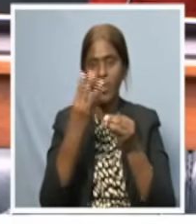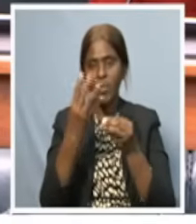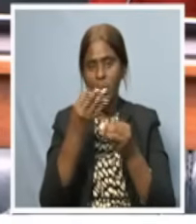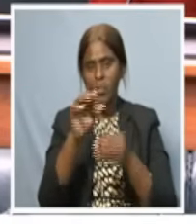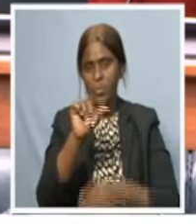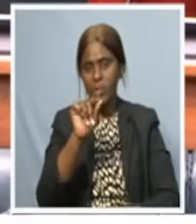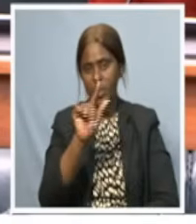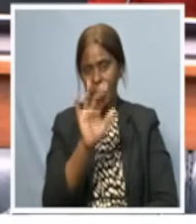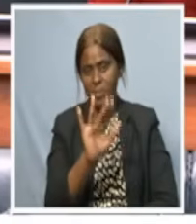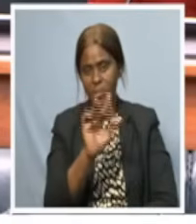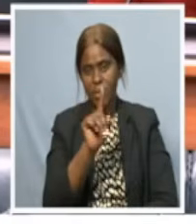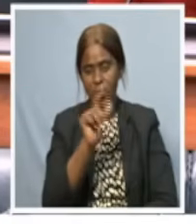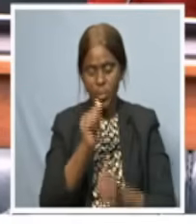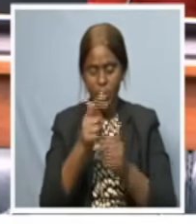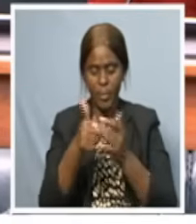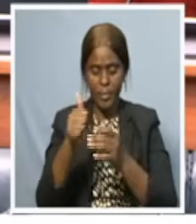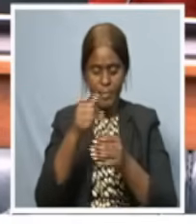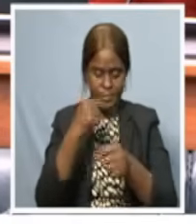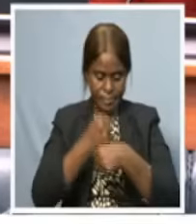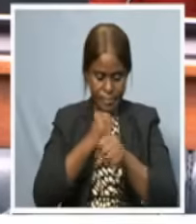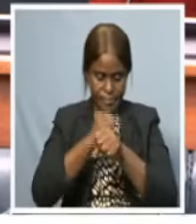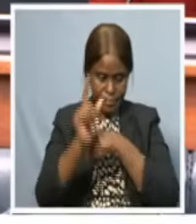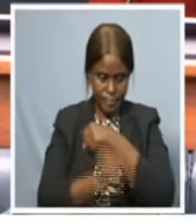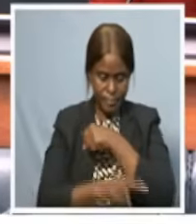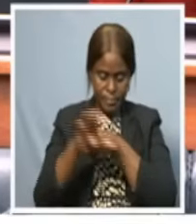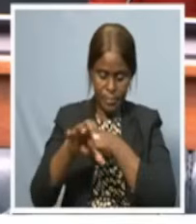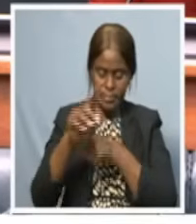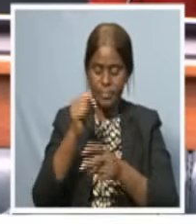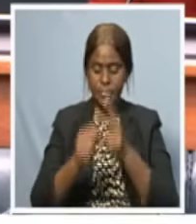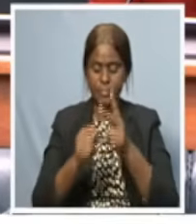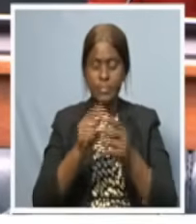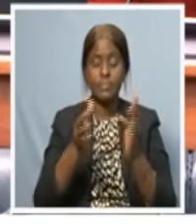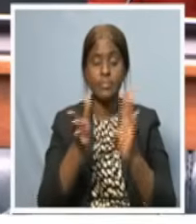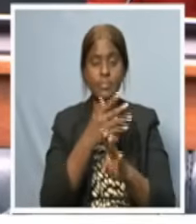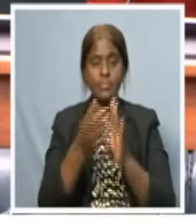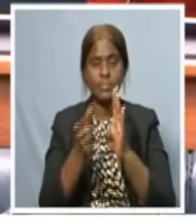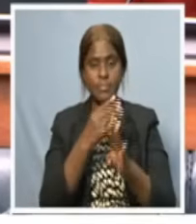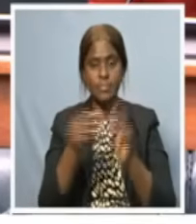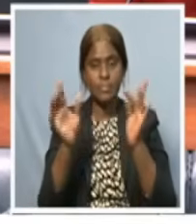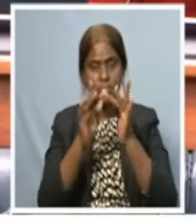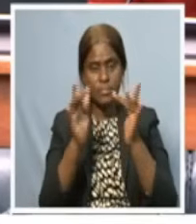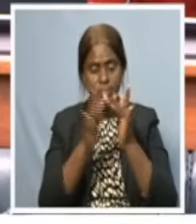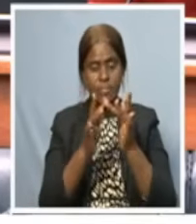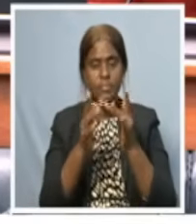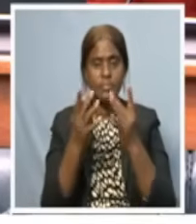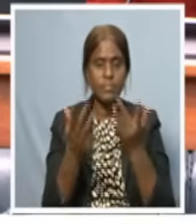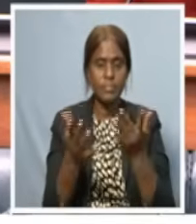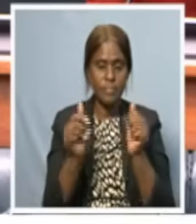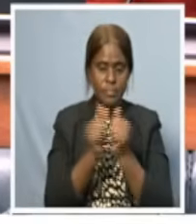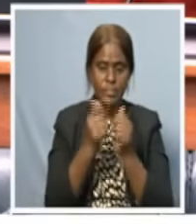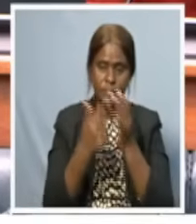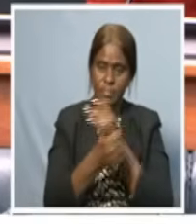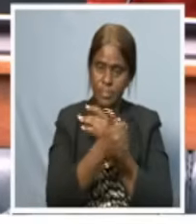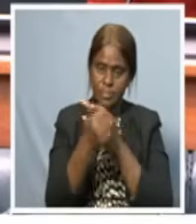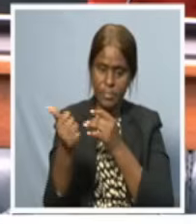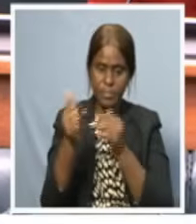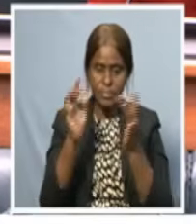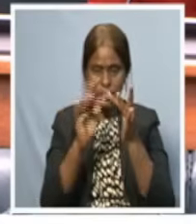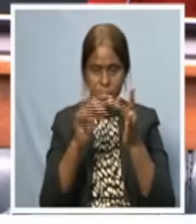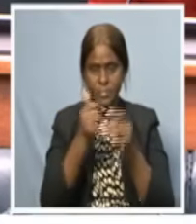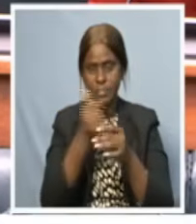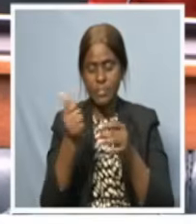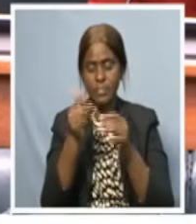of 2025, which criminalizes child sexual abuse, online grooming, and